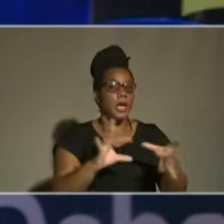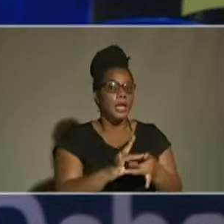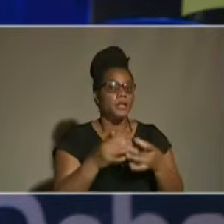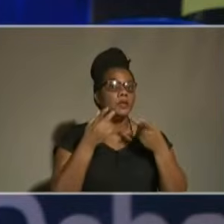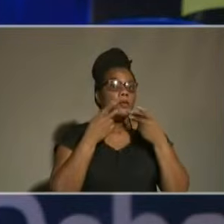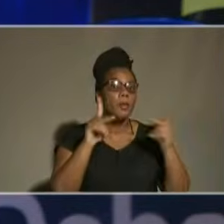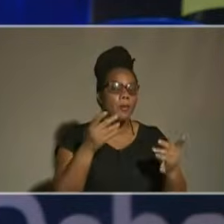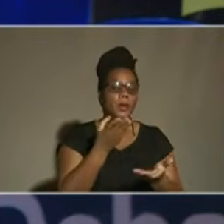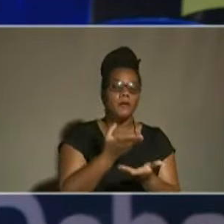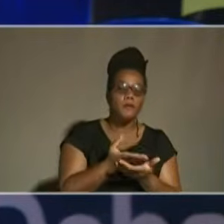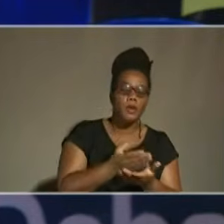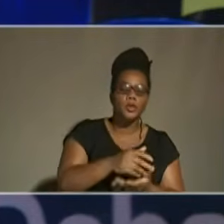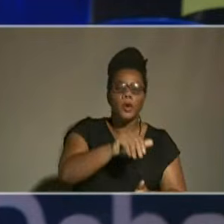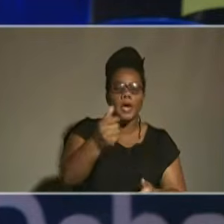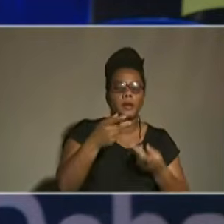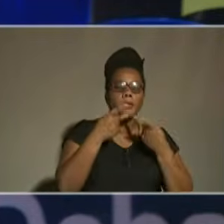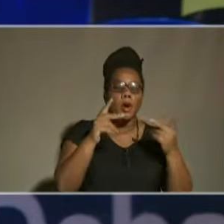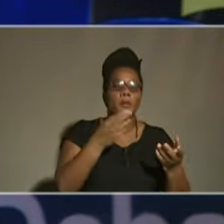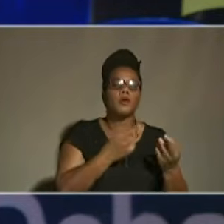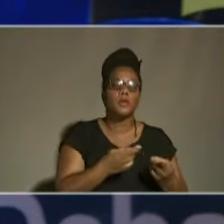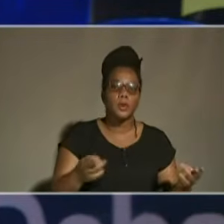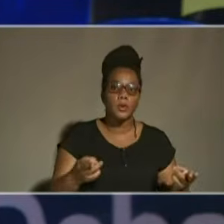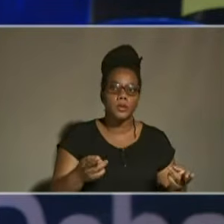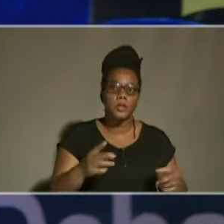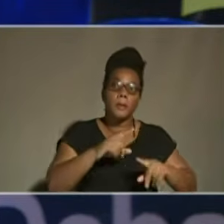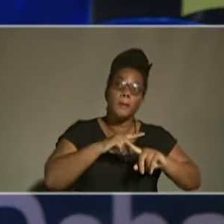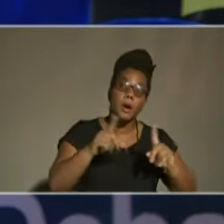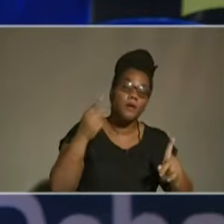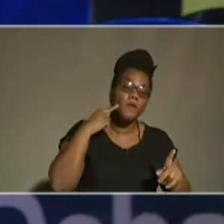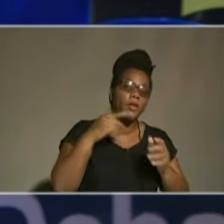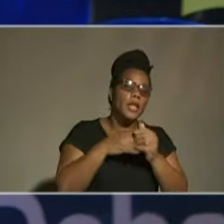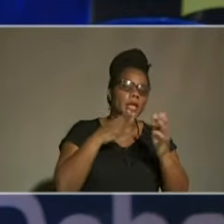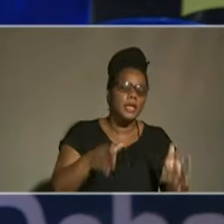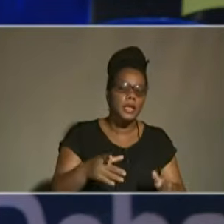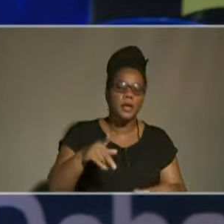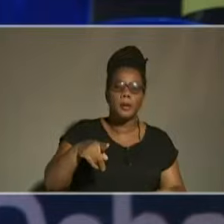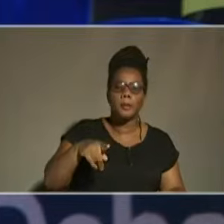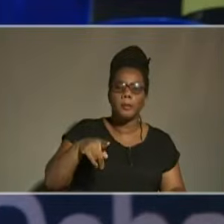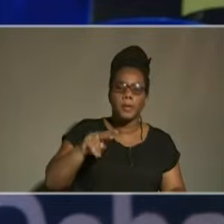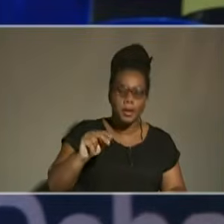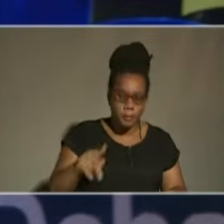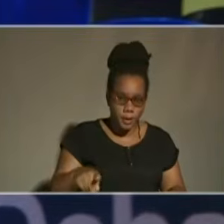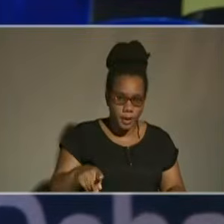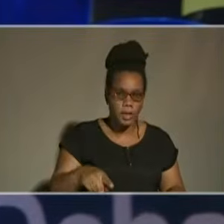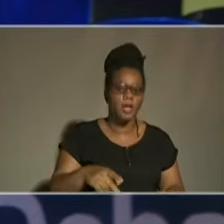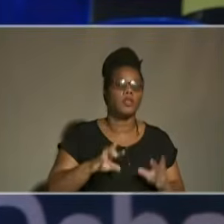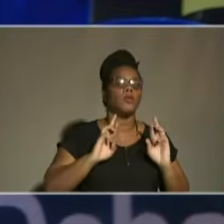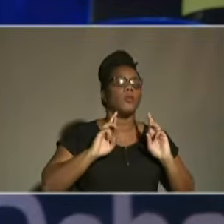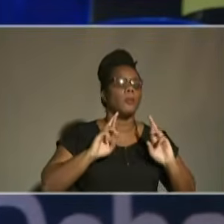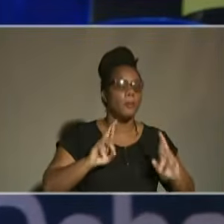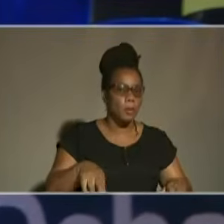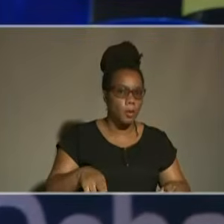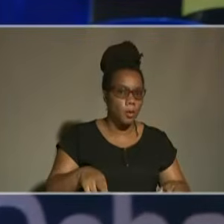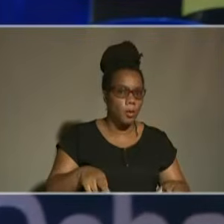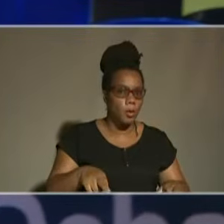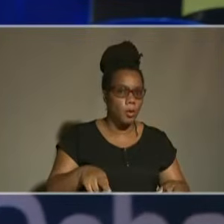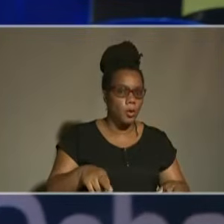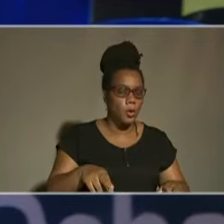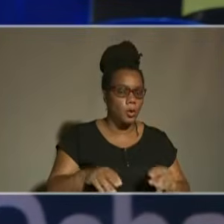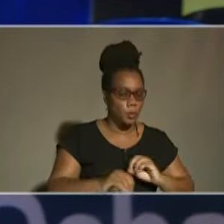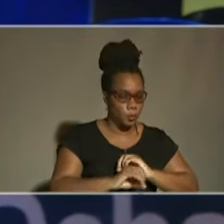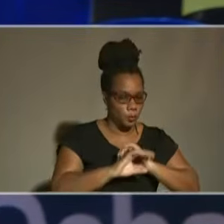funds or any public resources. However, for the leader of the opposition, the report was very